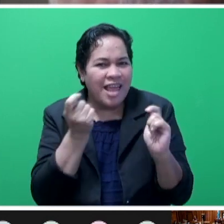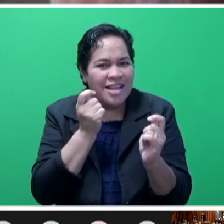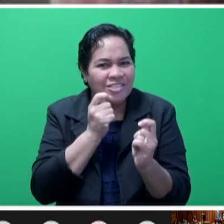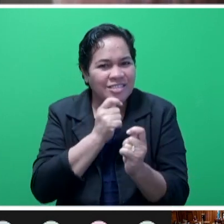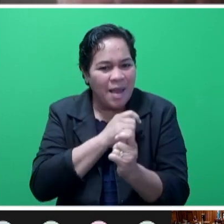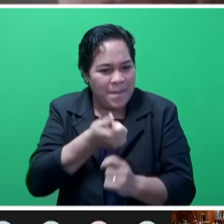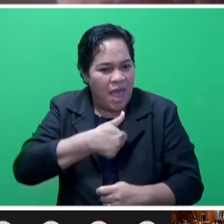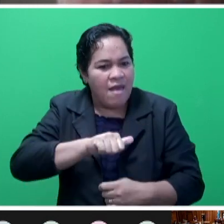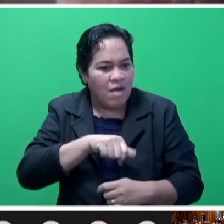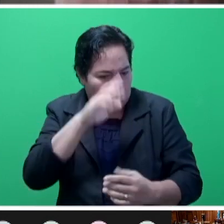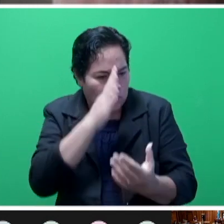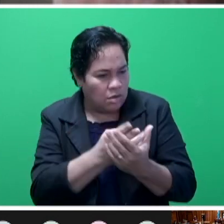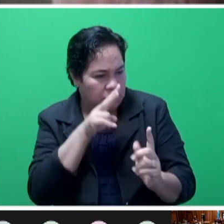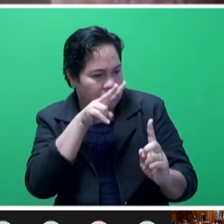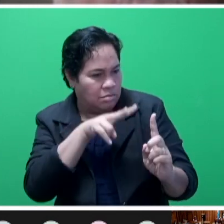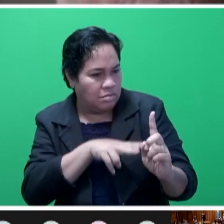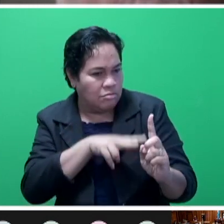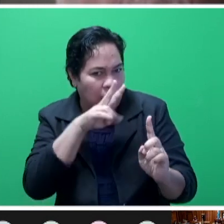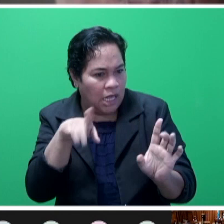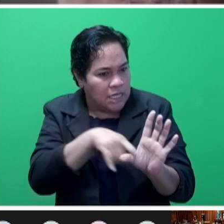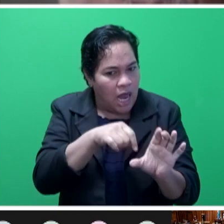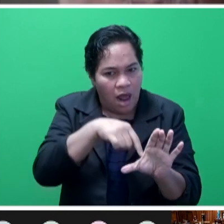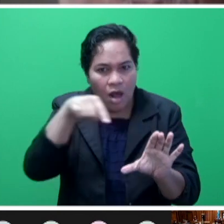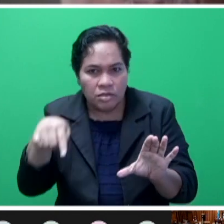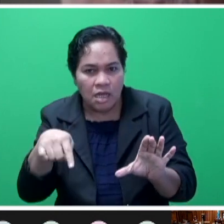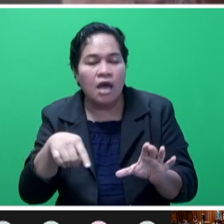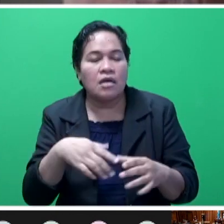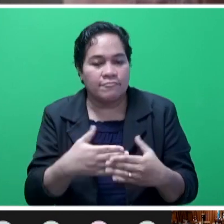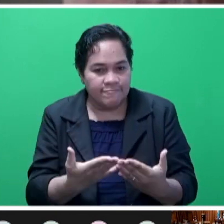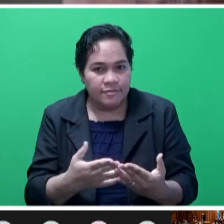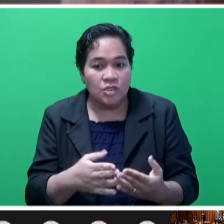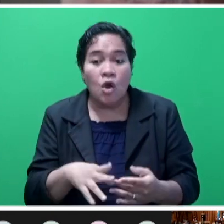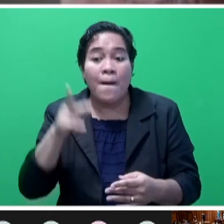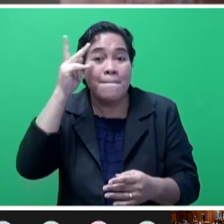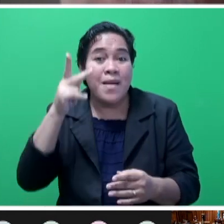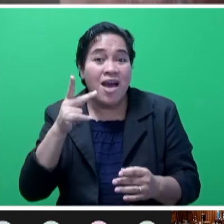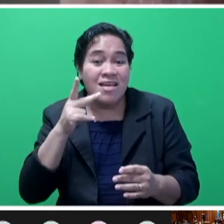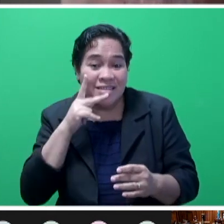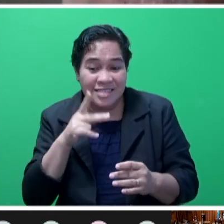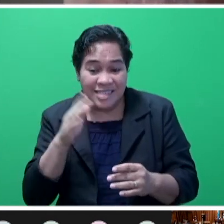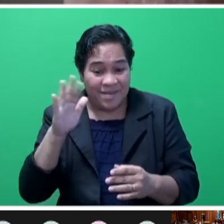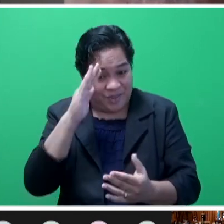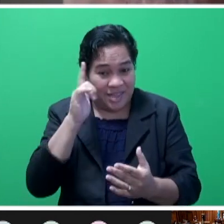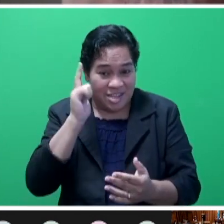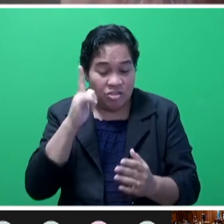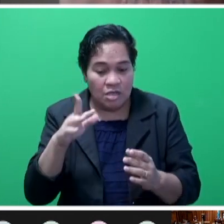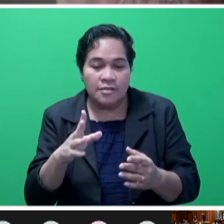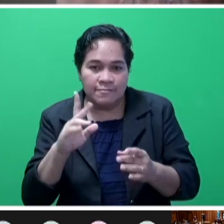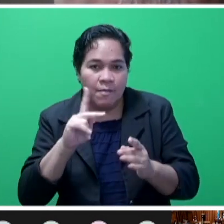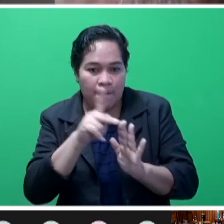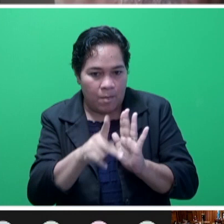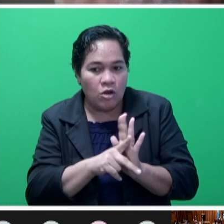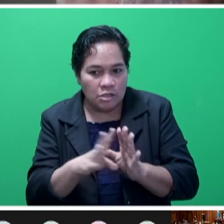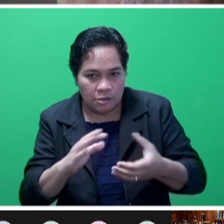our students in and outside schools. The parental engagement policy is designed to create greater communication between children and